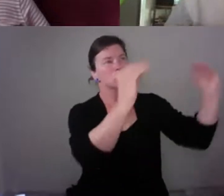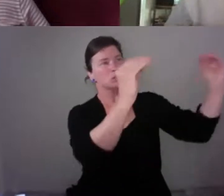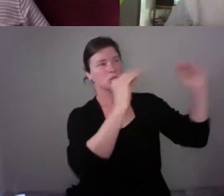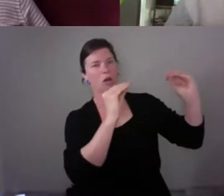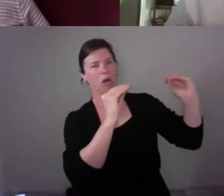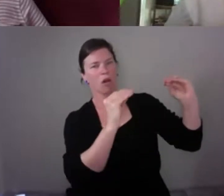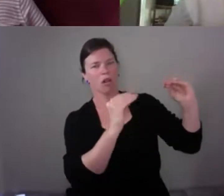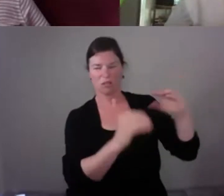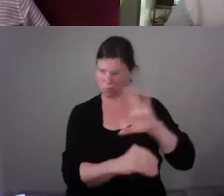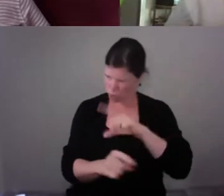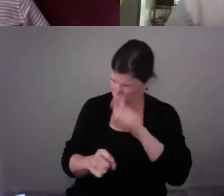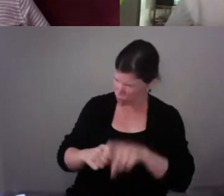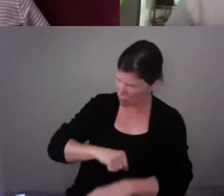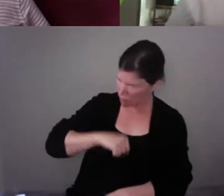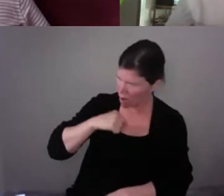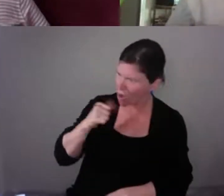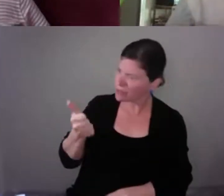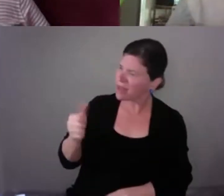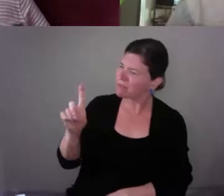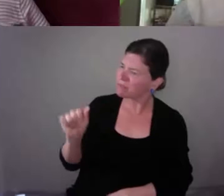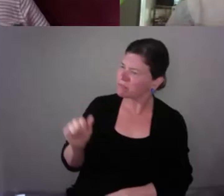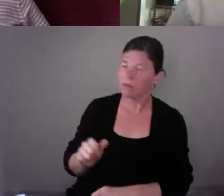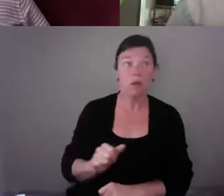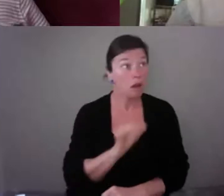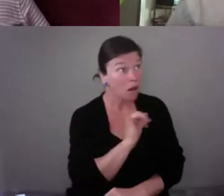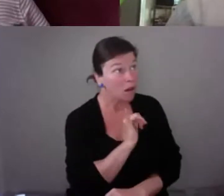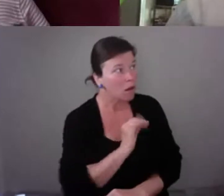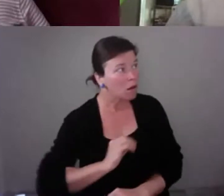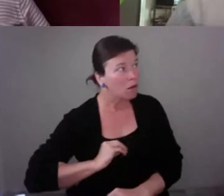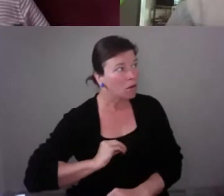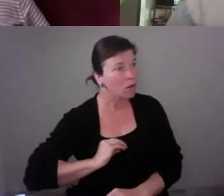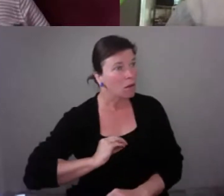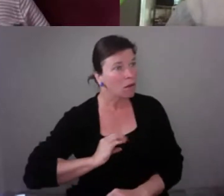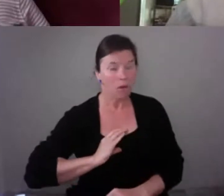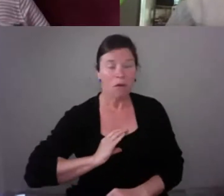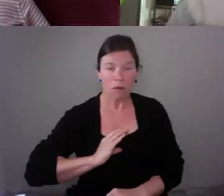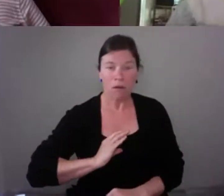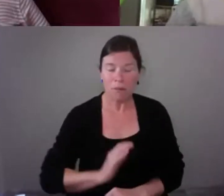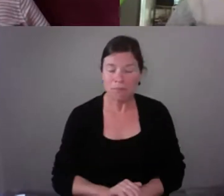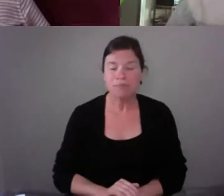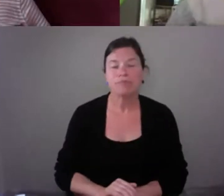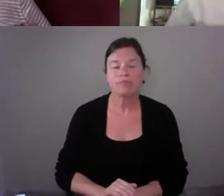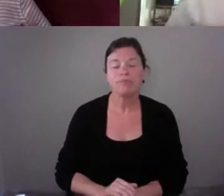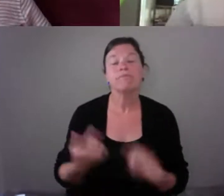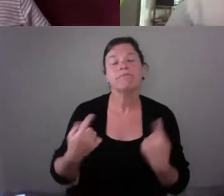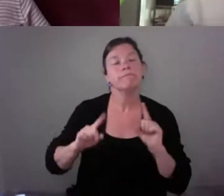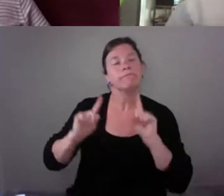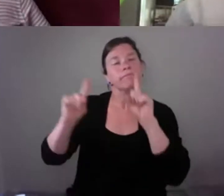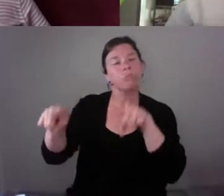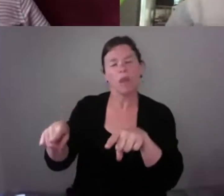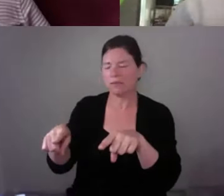of having a disability, and I went to a conference about